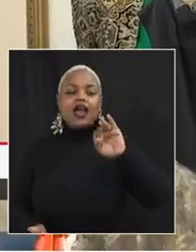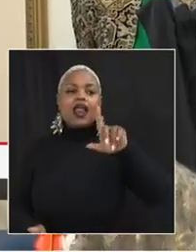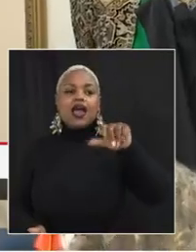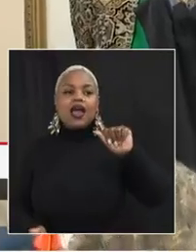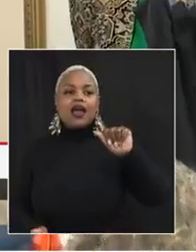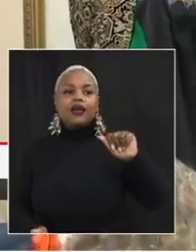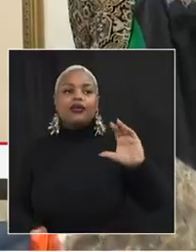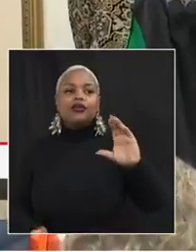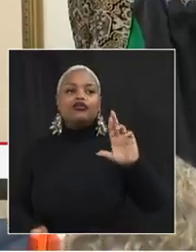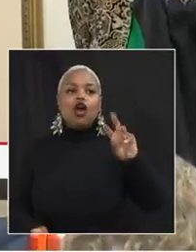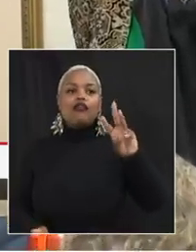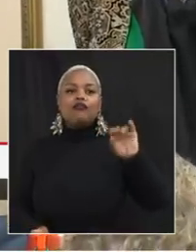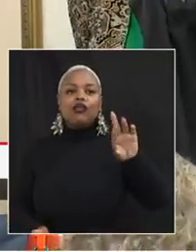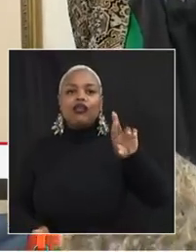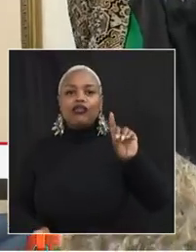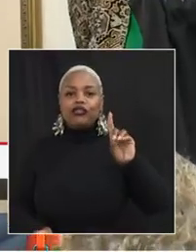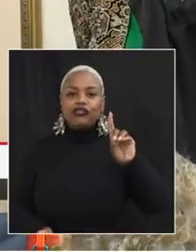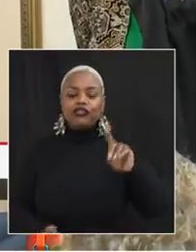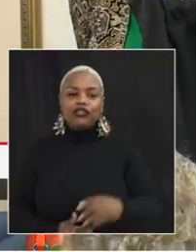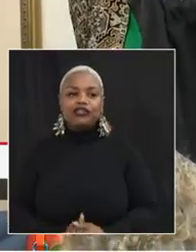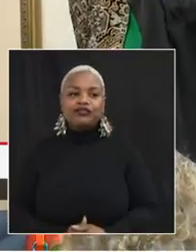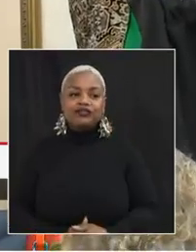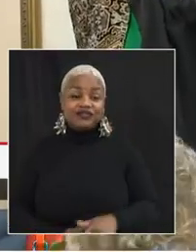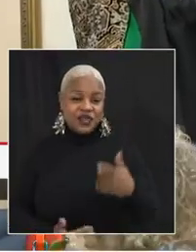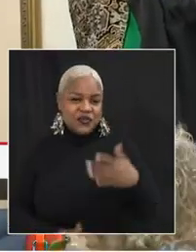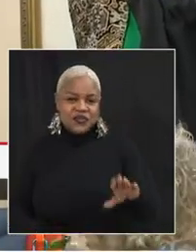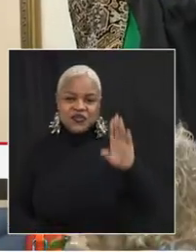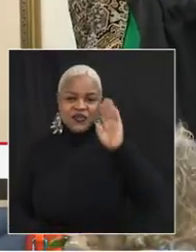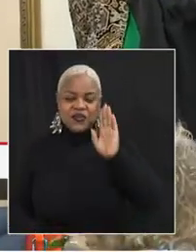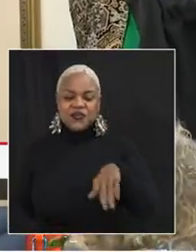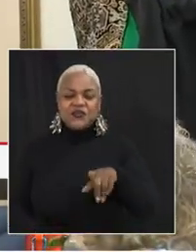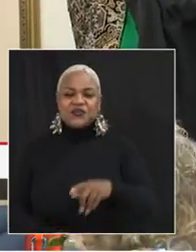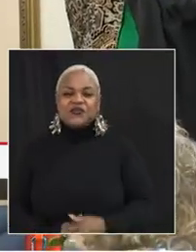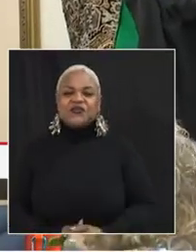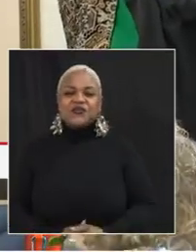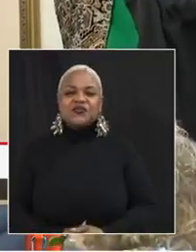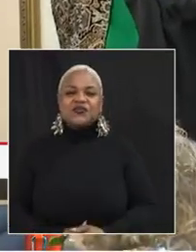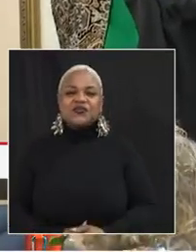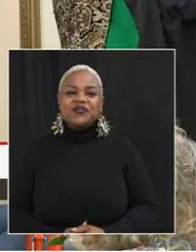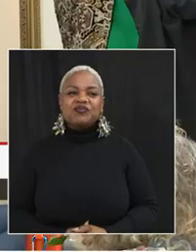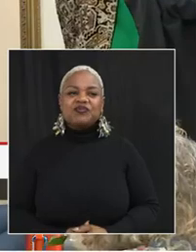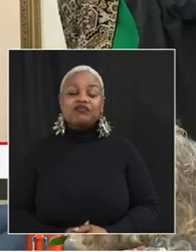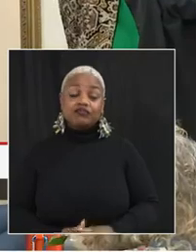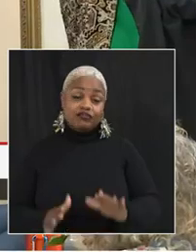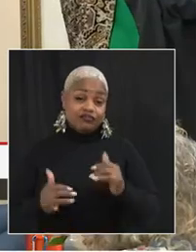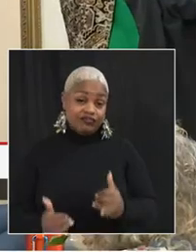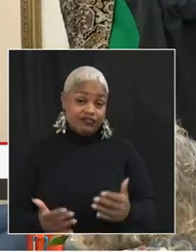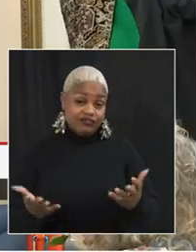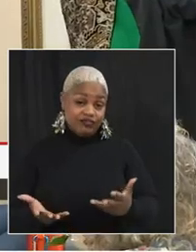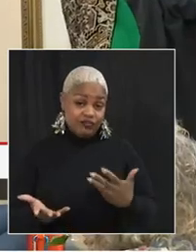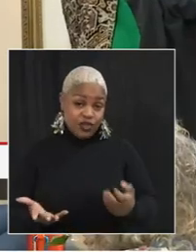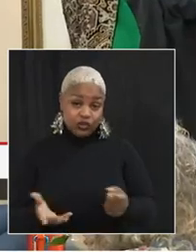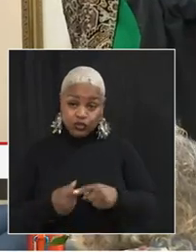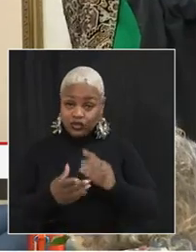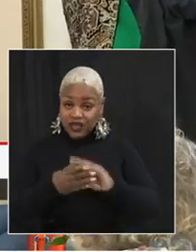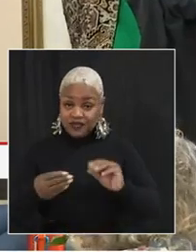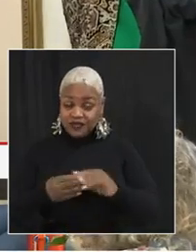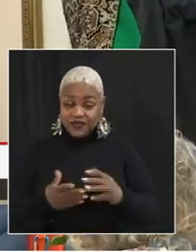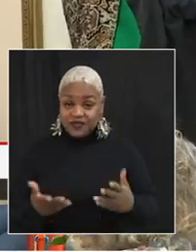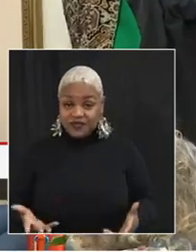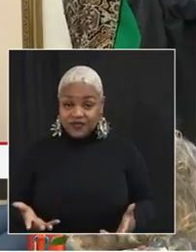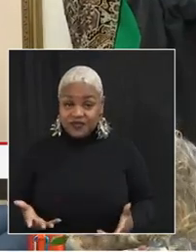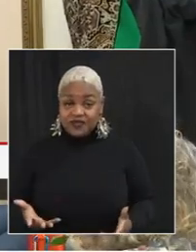of course, they all know her. Now, all I would like to say is I would like to